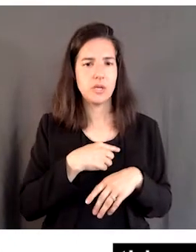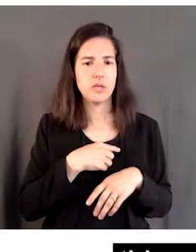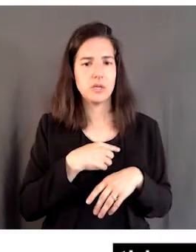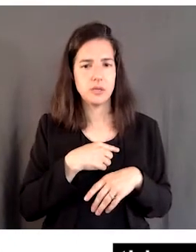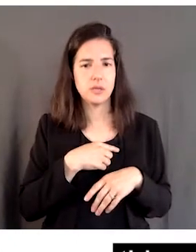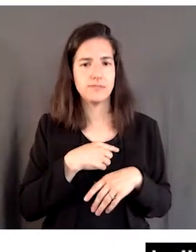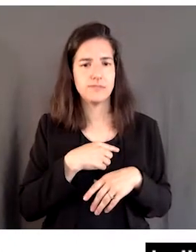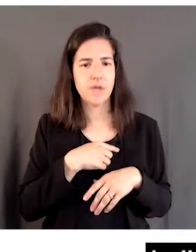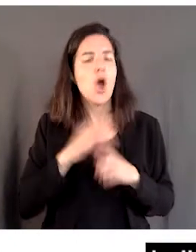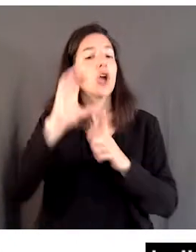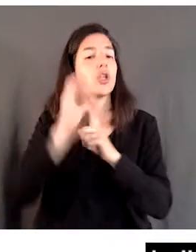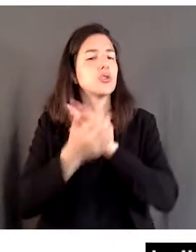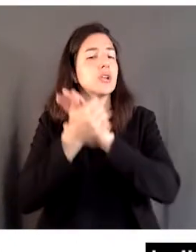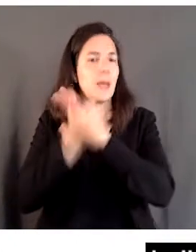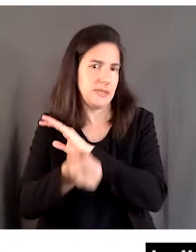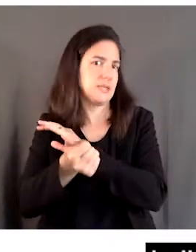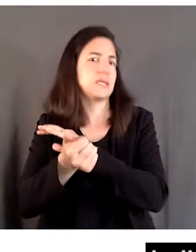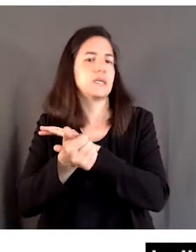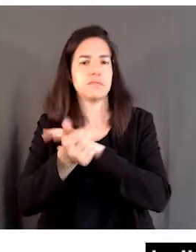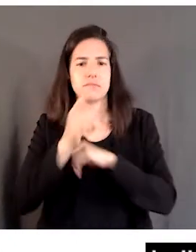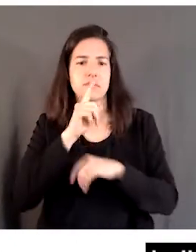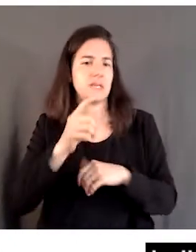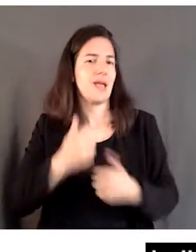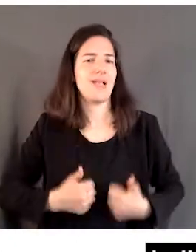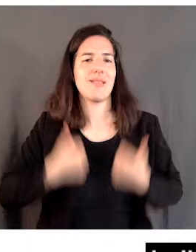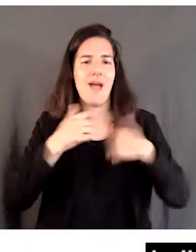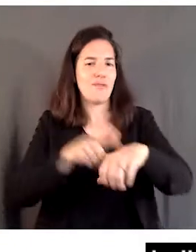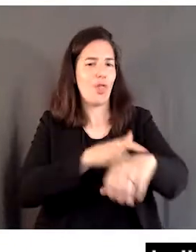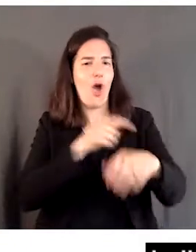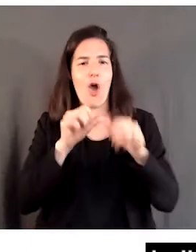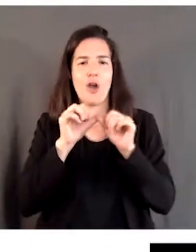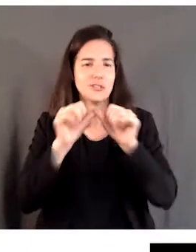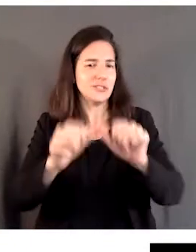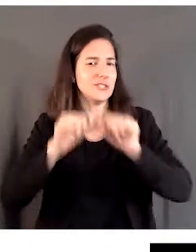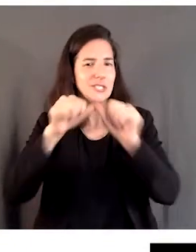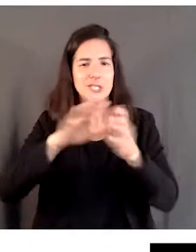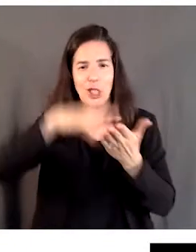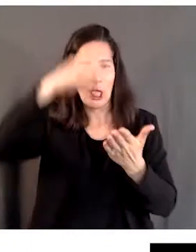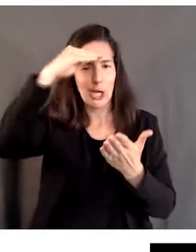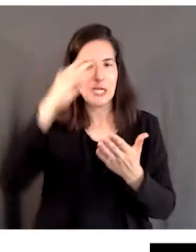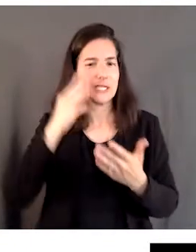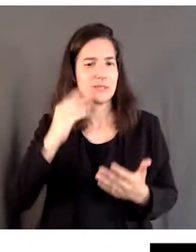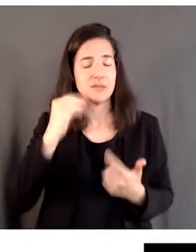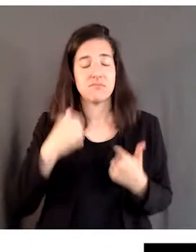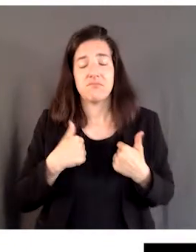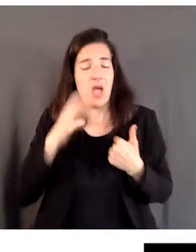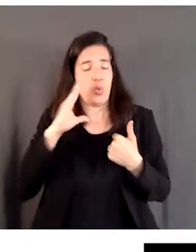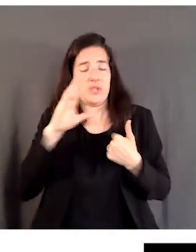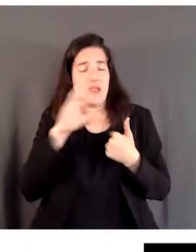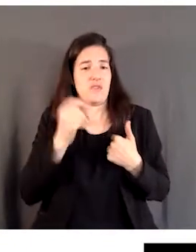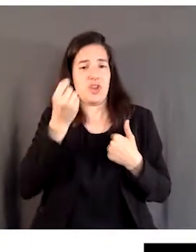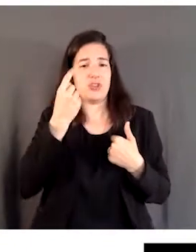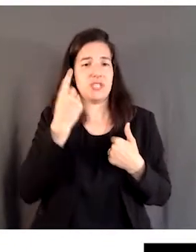cultural competency is lifelong. I will never ever understand what it's like to be an Indigenous person, but